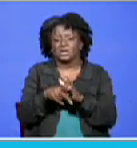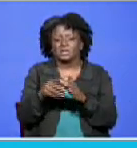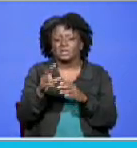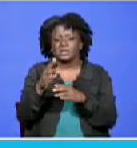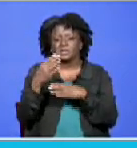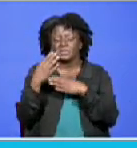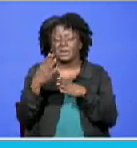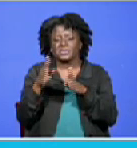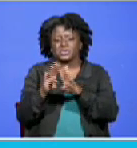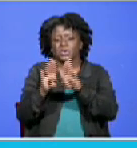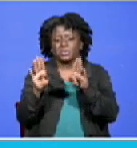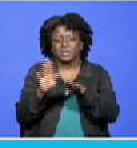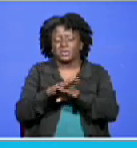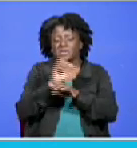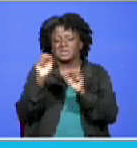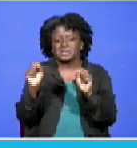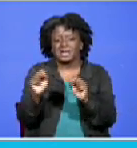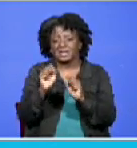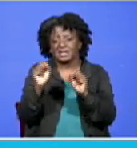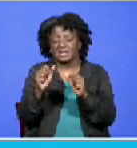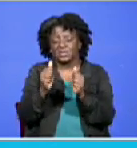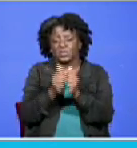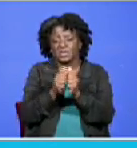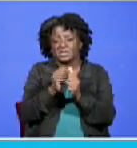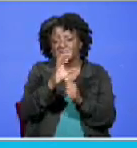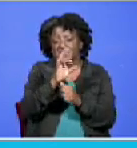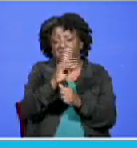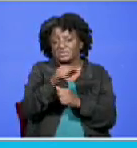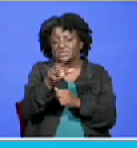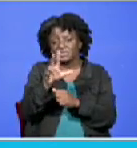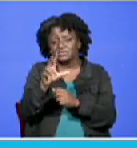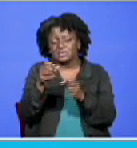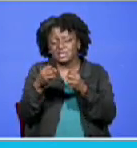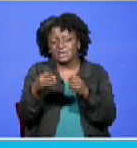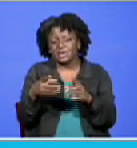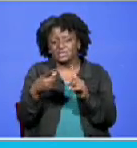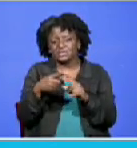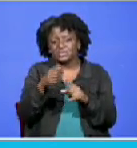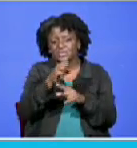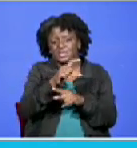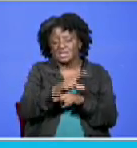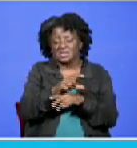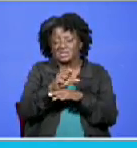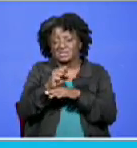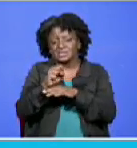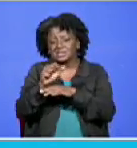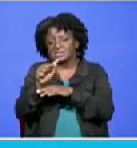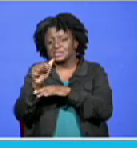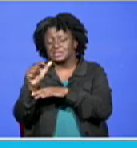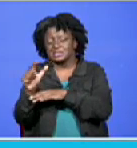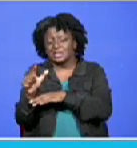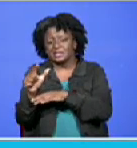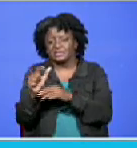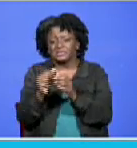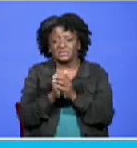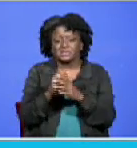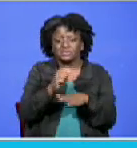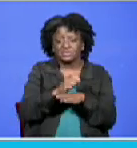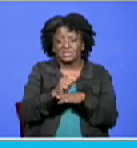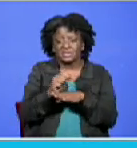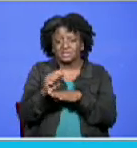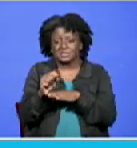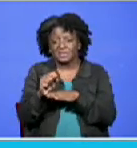with a 7-3 loss to El Salvador. On Sunday, the Bahamas getting in the win column, taking care of regional foe Trinidad and